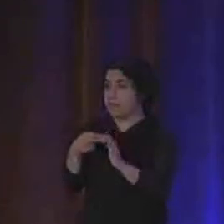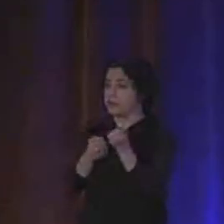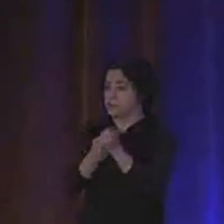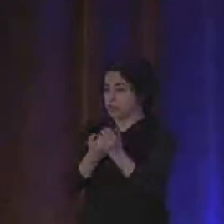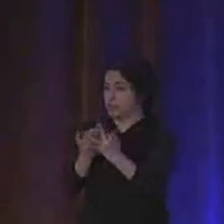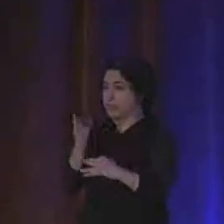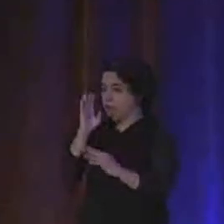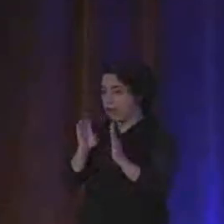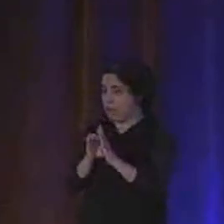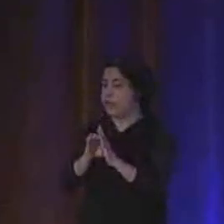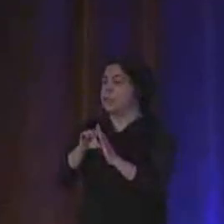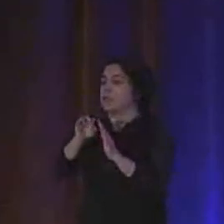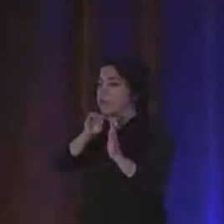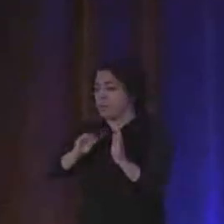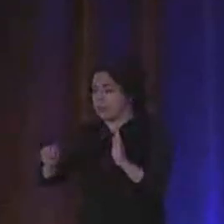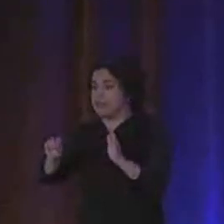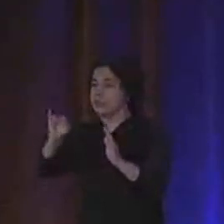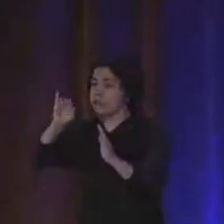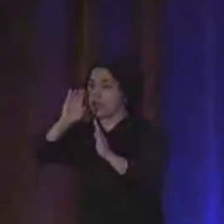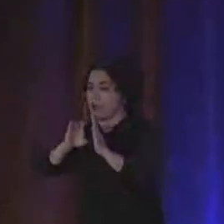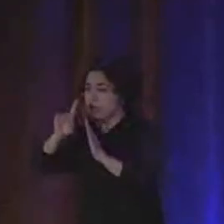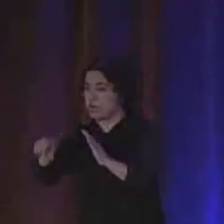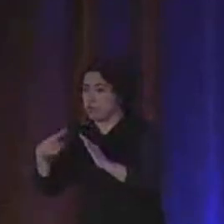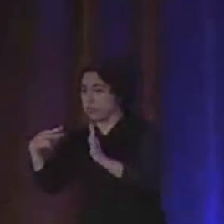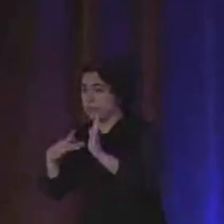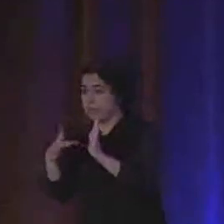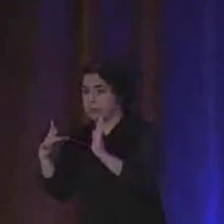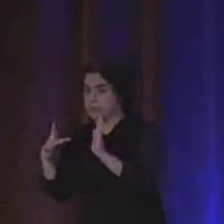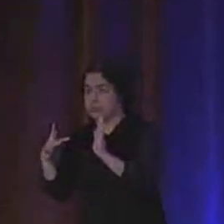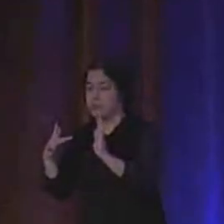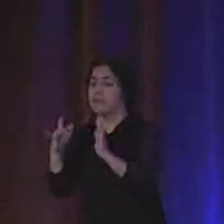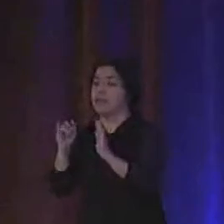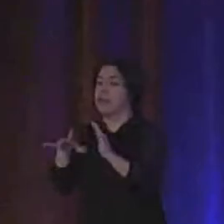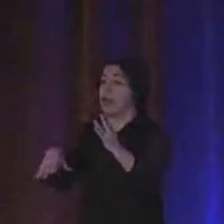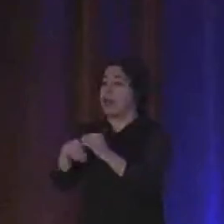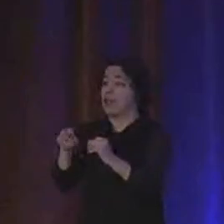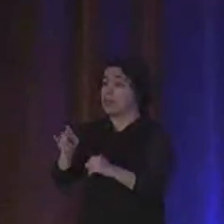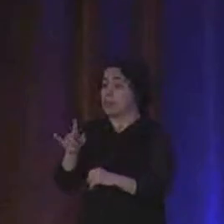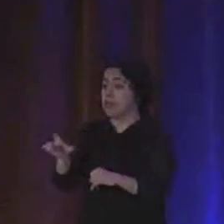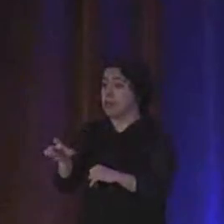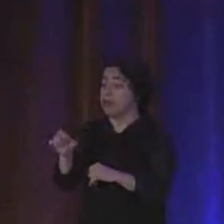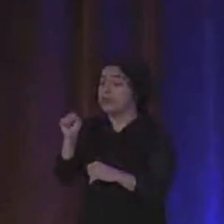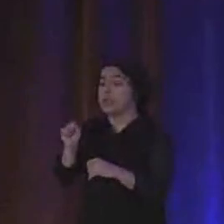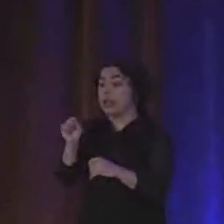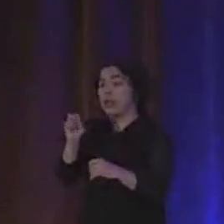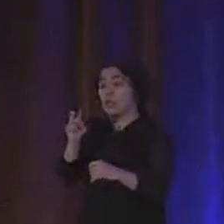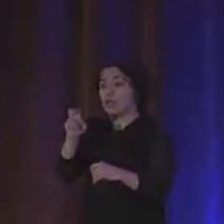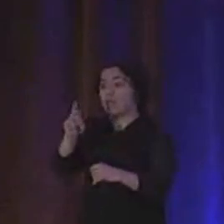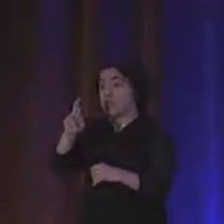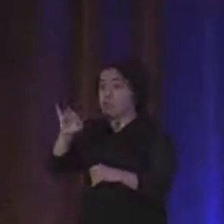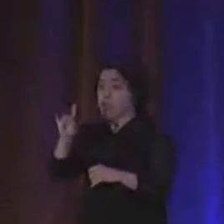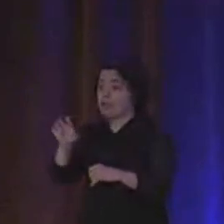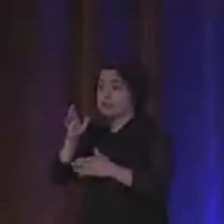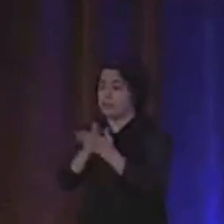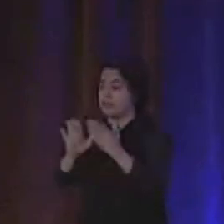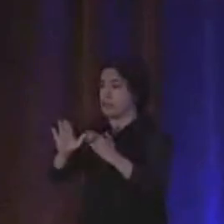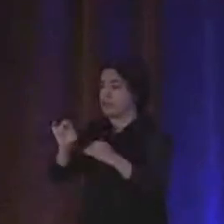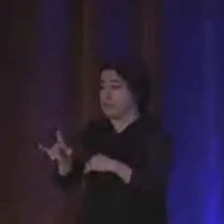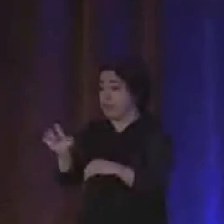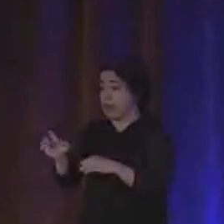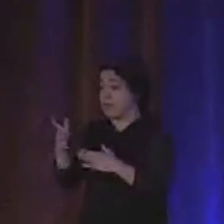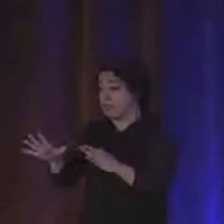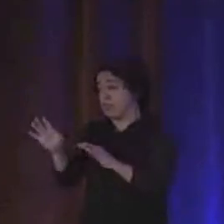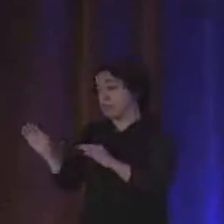as the icon-only button is true. And you can add some styles. So you can override some of the styles and pass